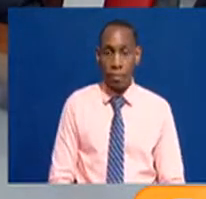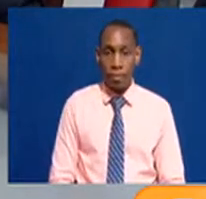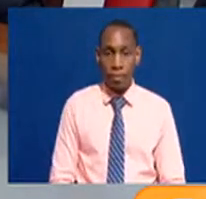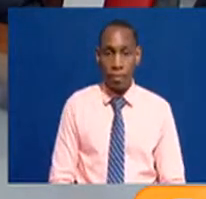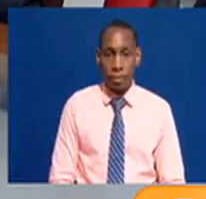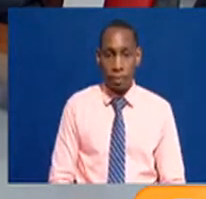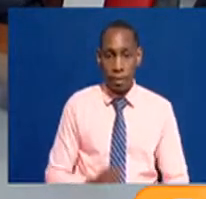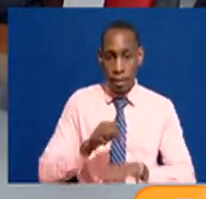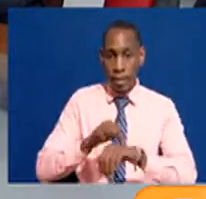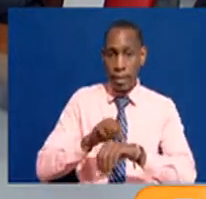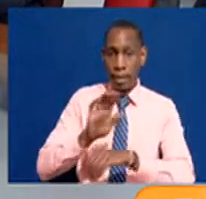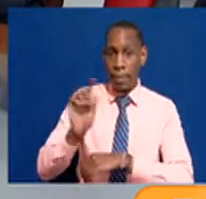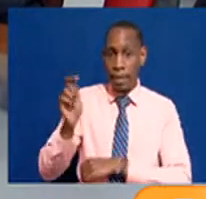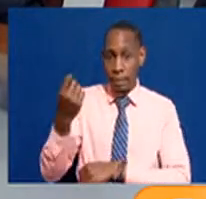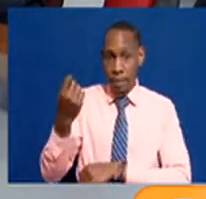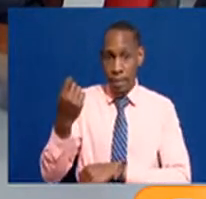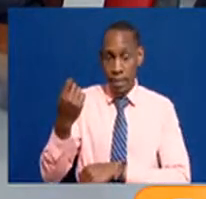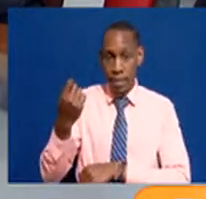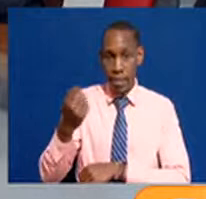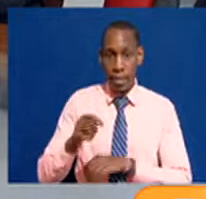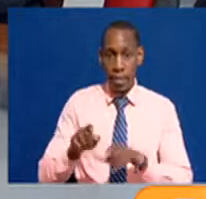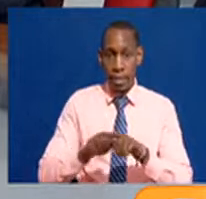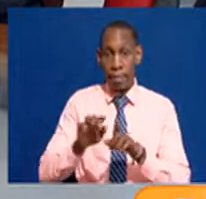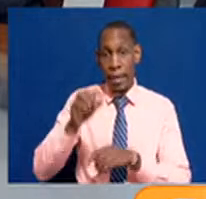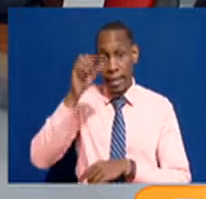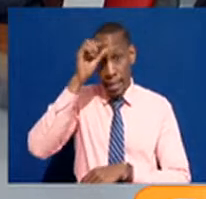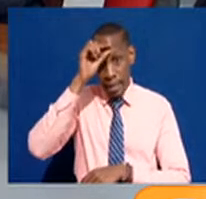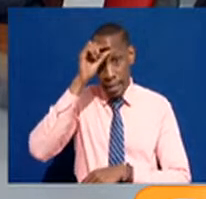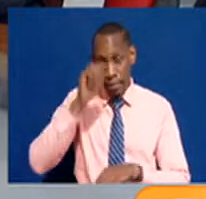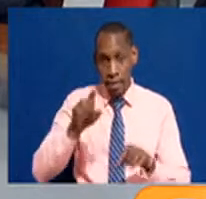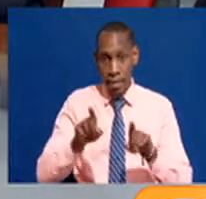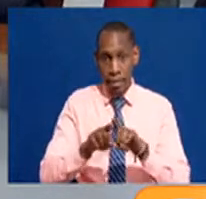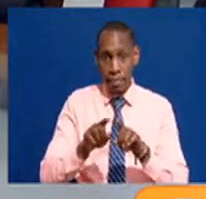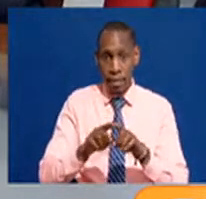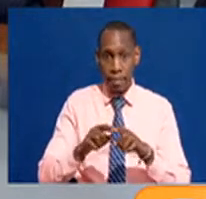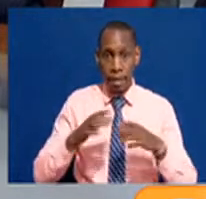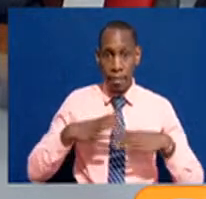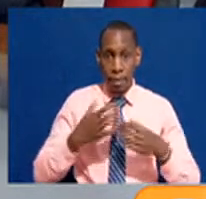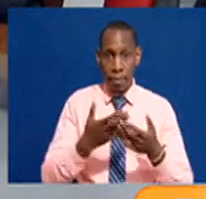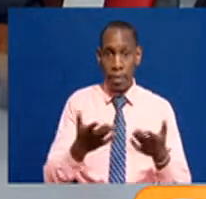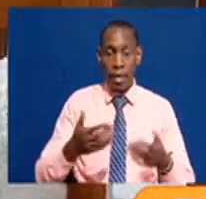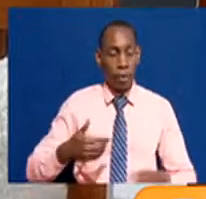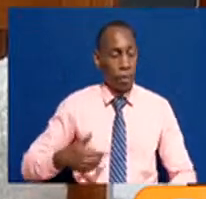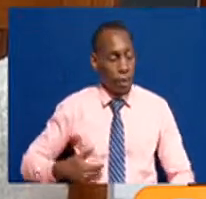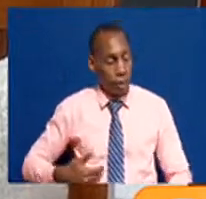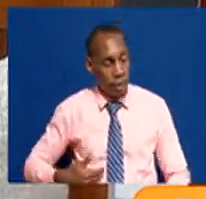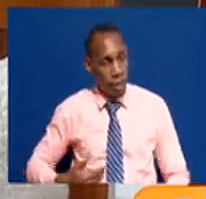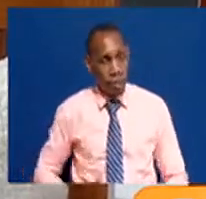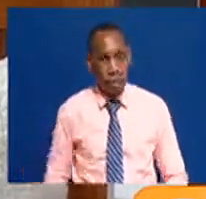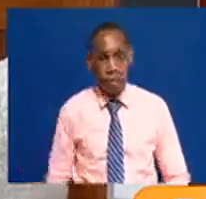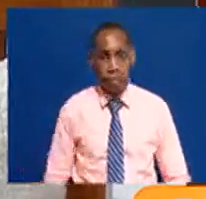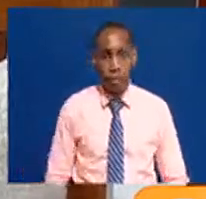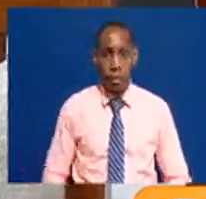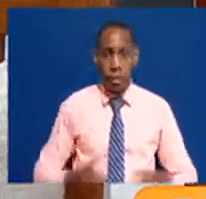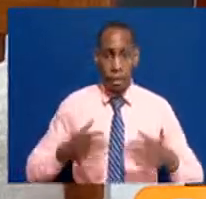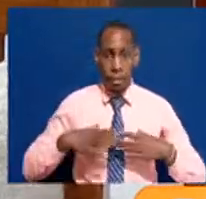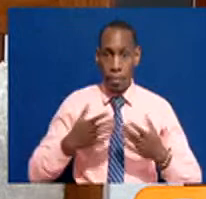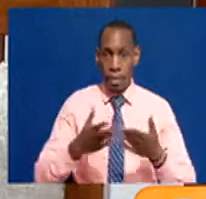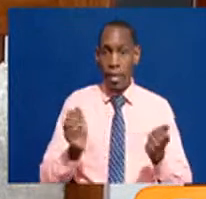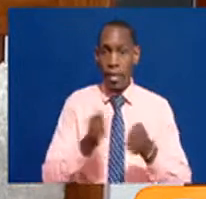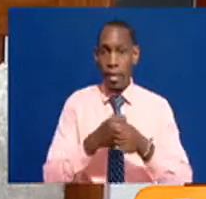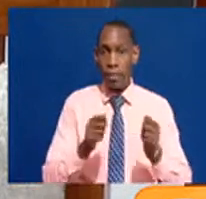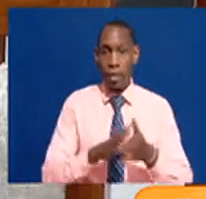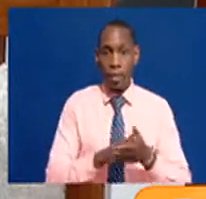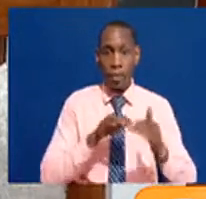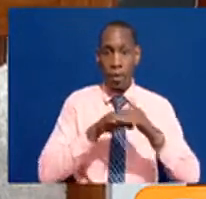when you're the president and you're the government and your citizens are hungry, your citizens cannot